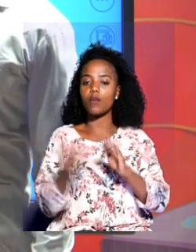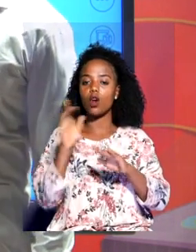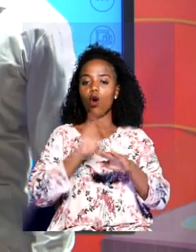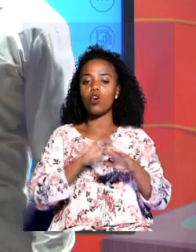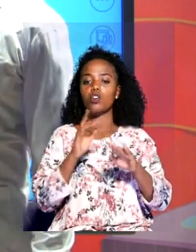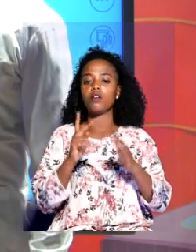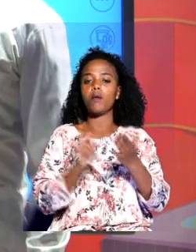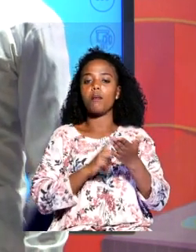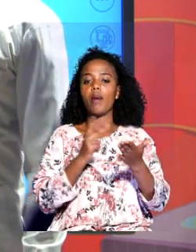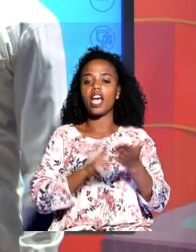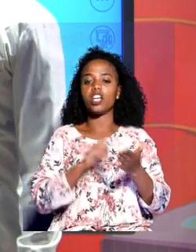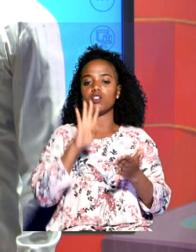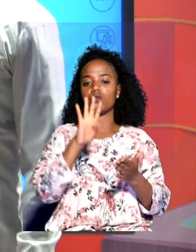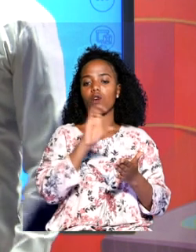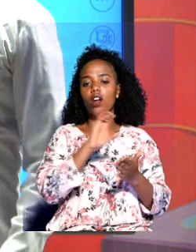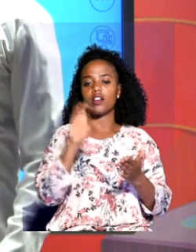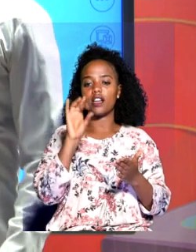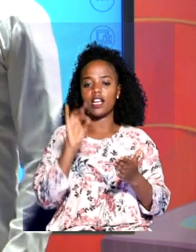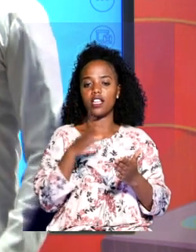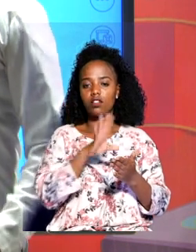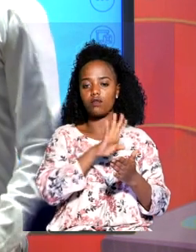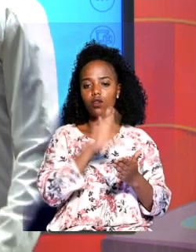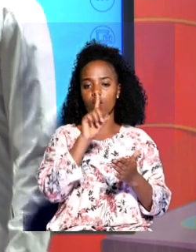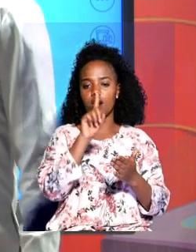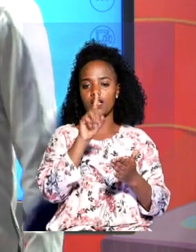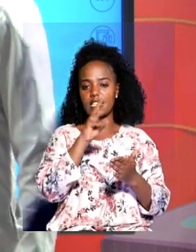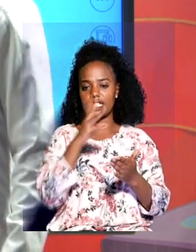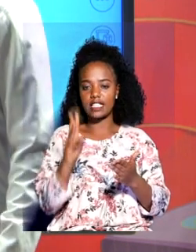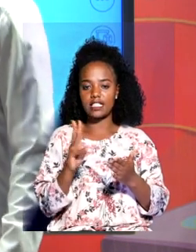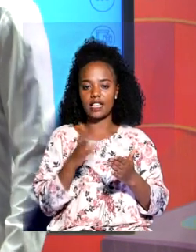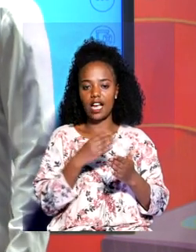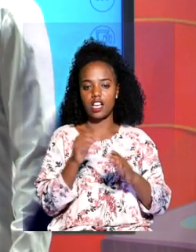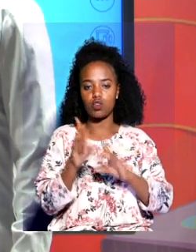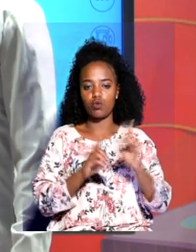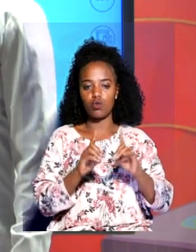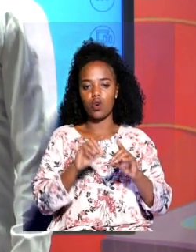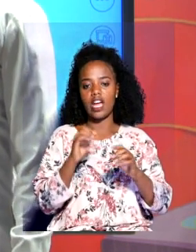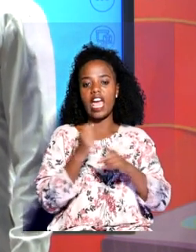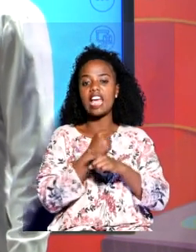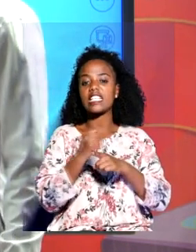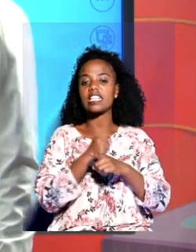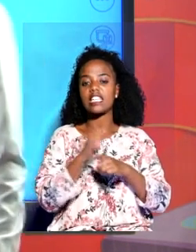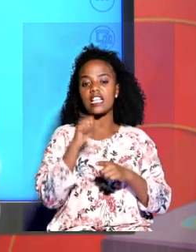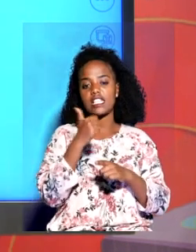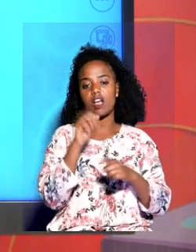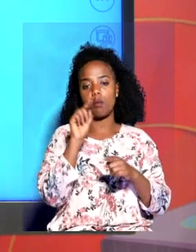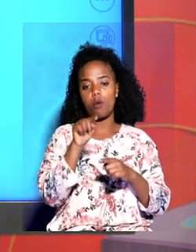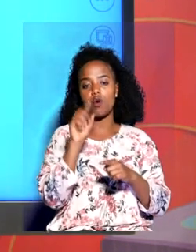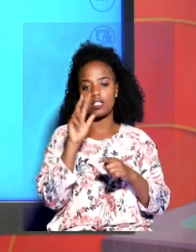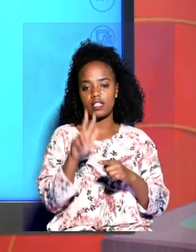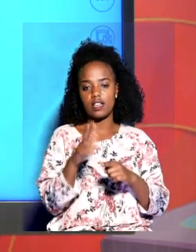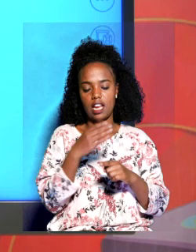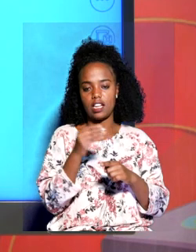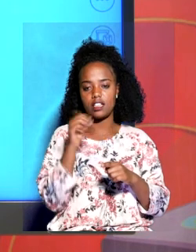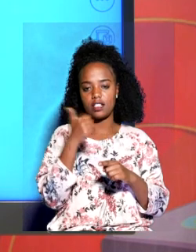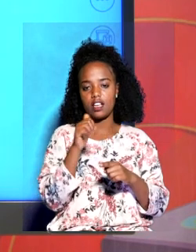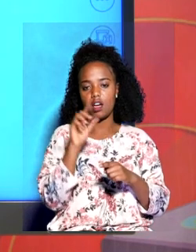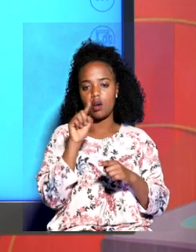to 416 and do exercise 10.3 and 10.4, which are found on